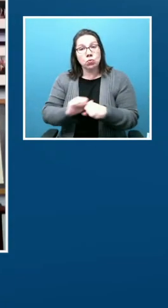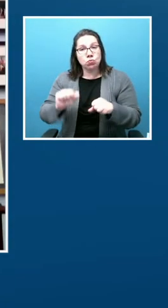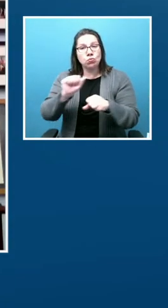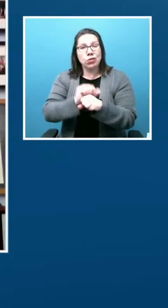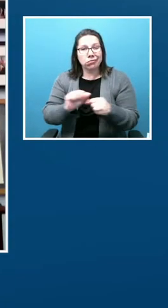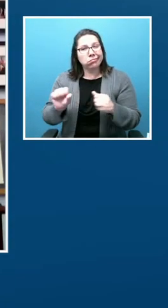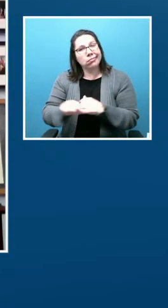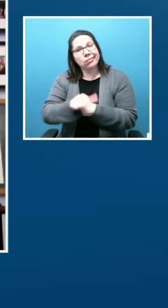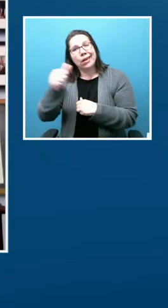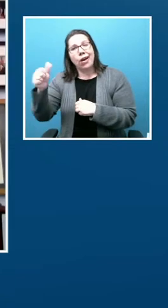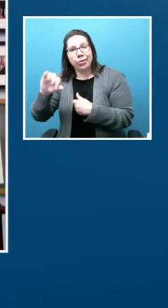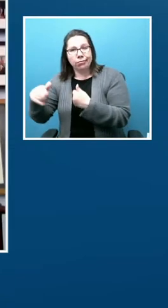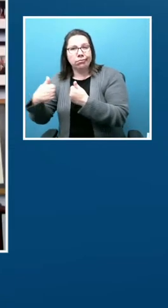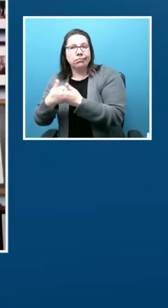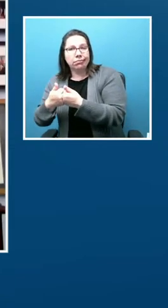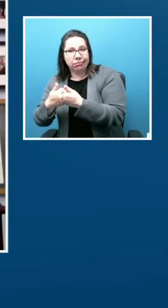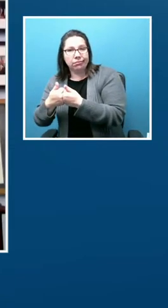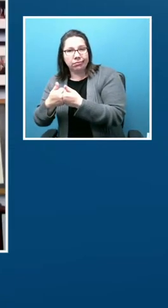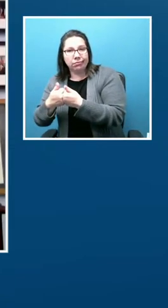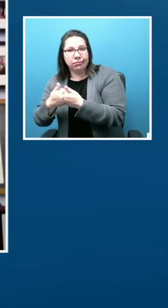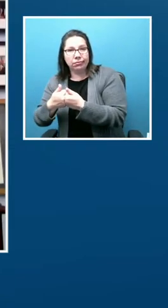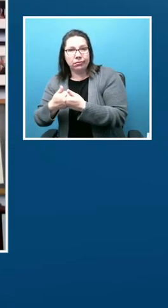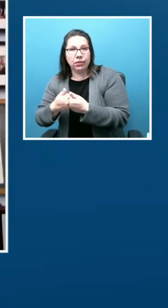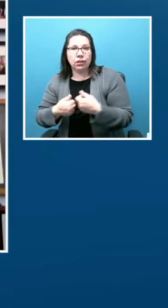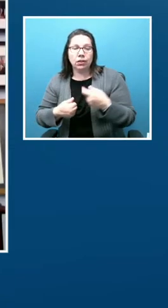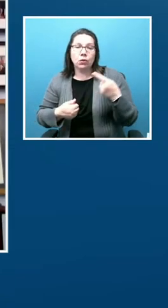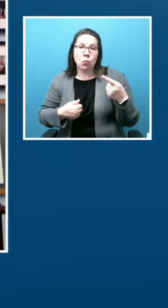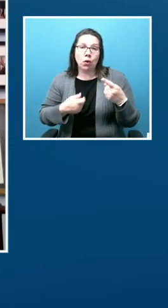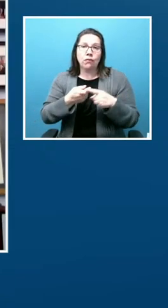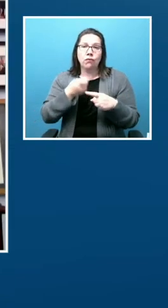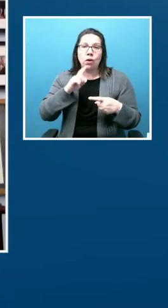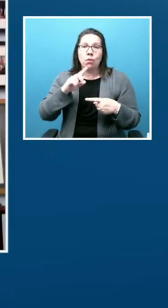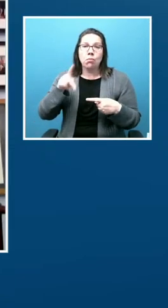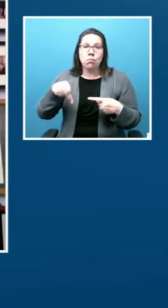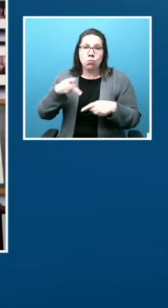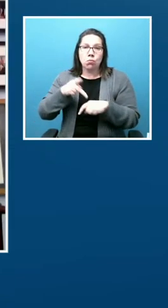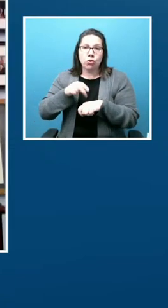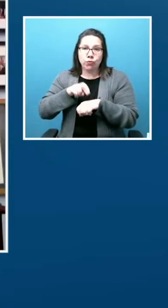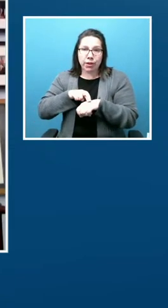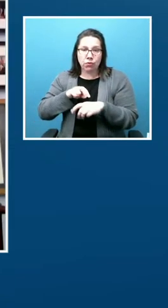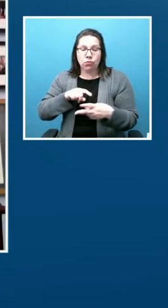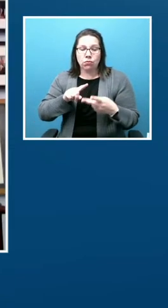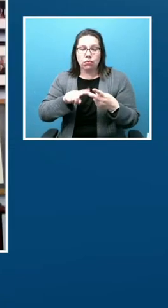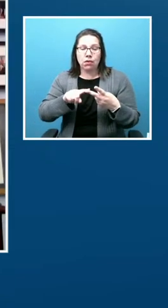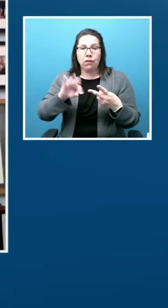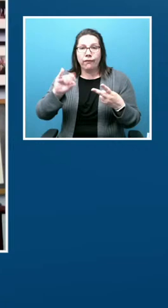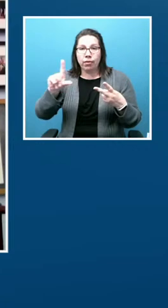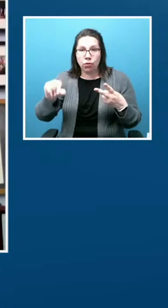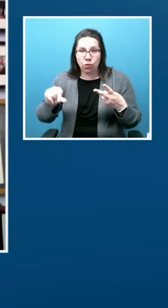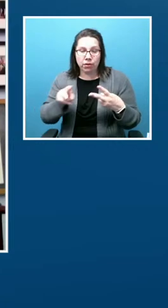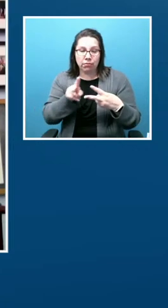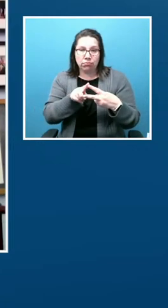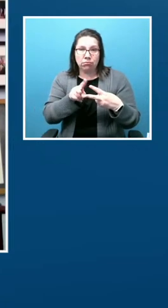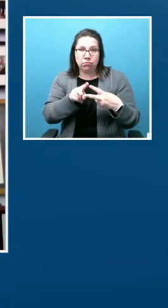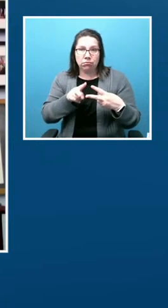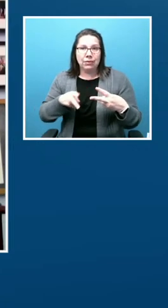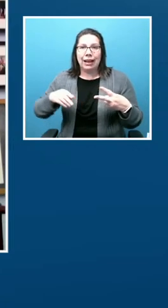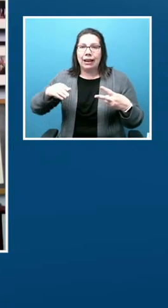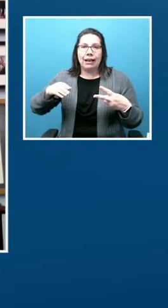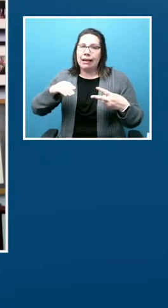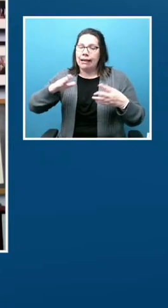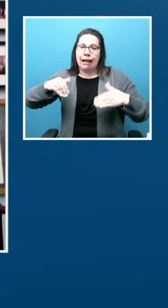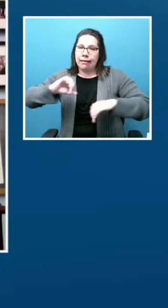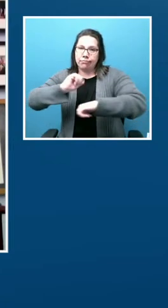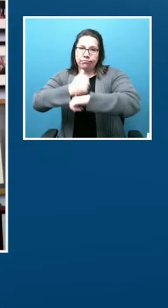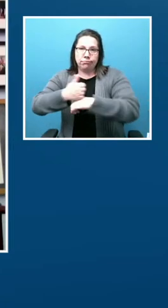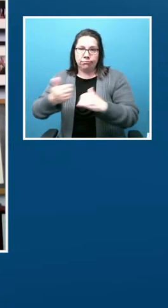challenges before this committee, one from Puerto Rico and one from Florida. We do not yet have another meeting